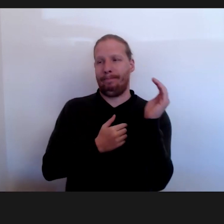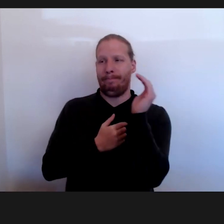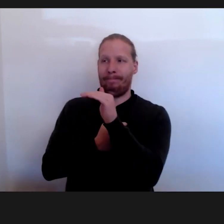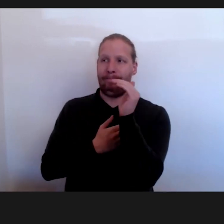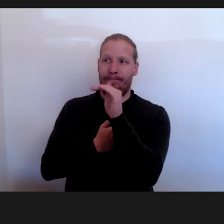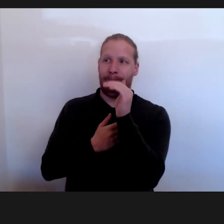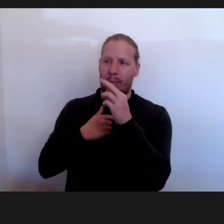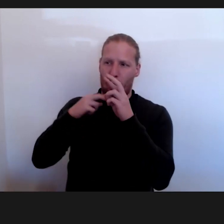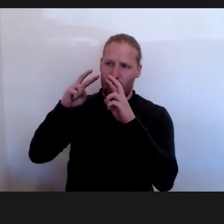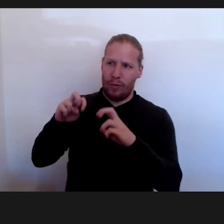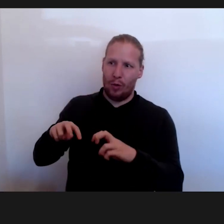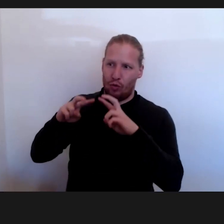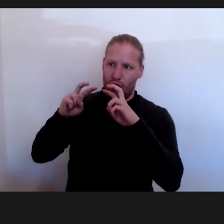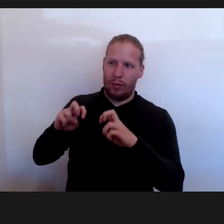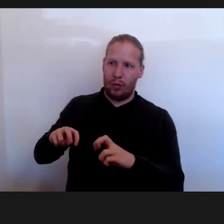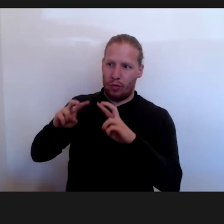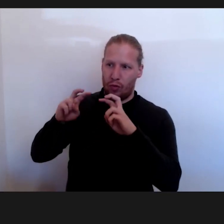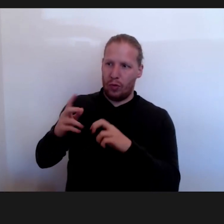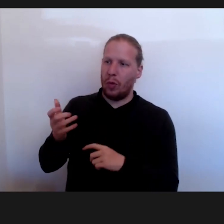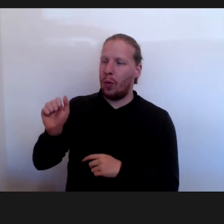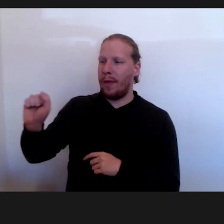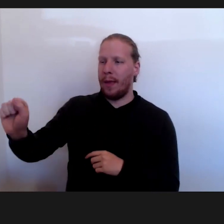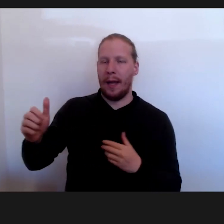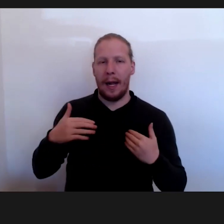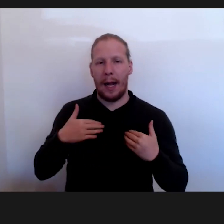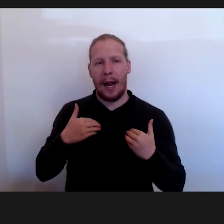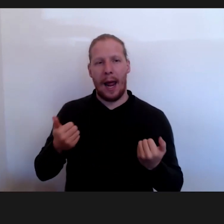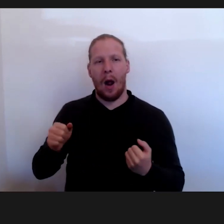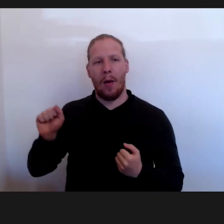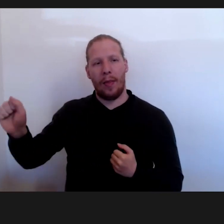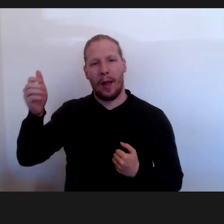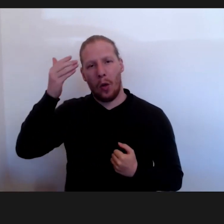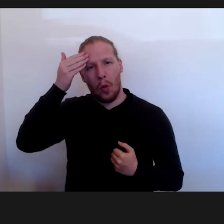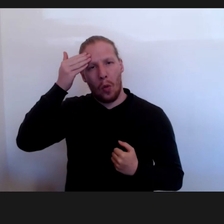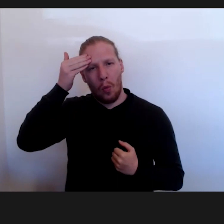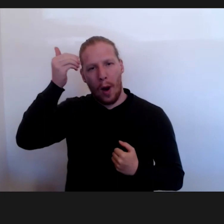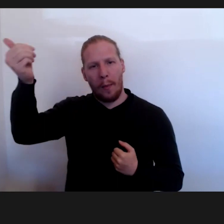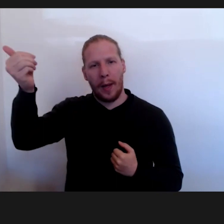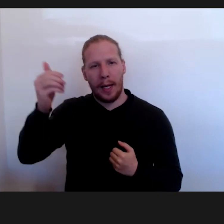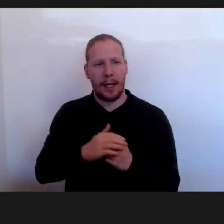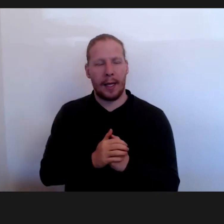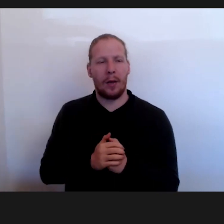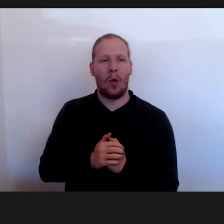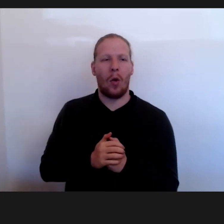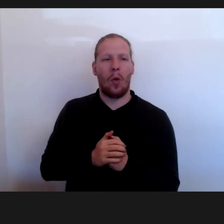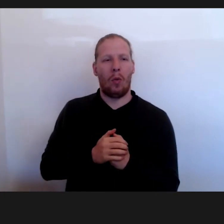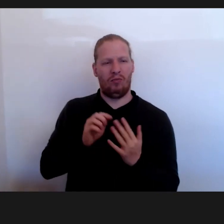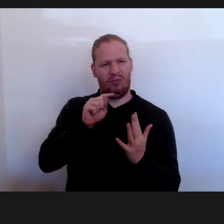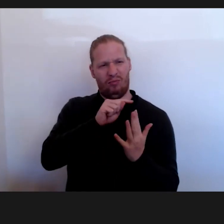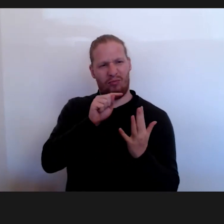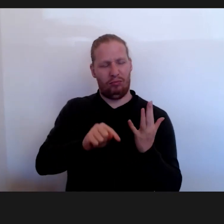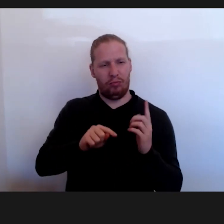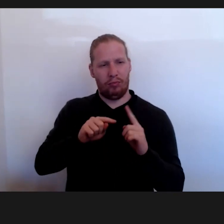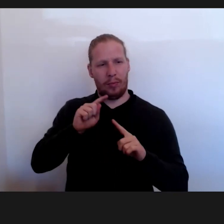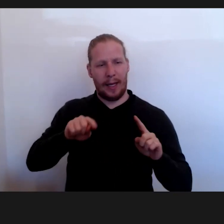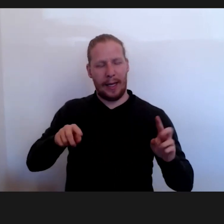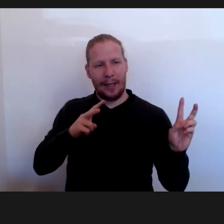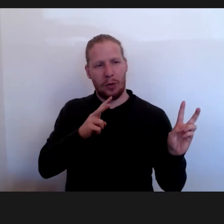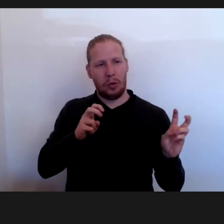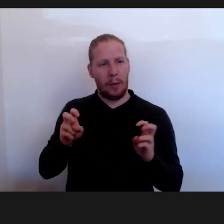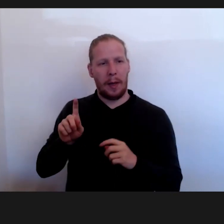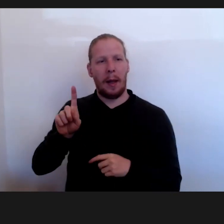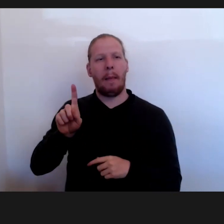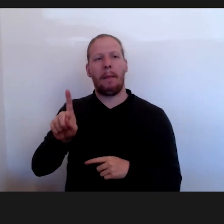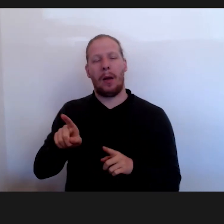research either it's their health or well-being or any topic. On the other hand, we see lots